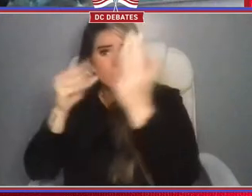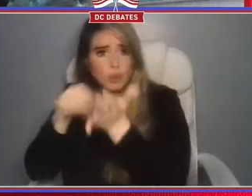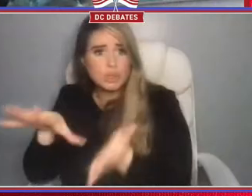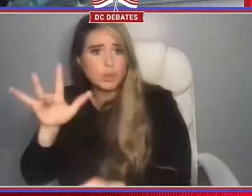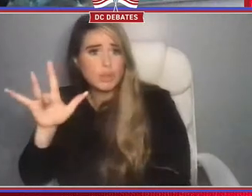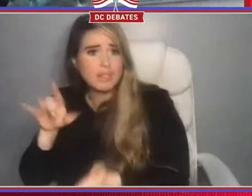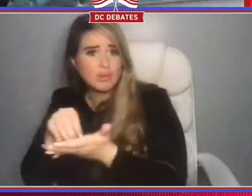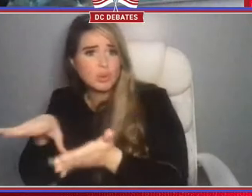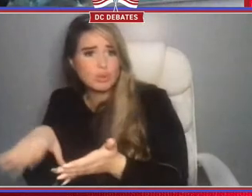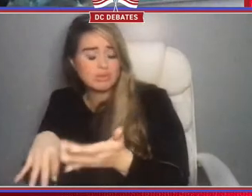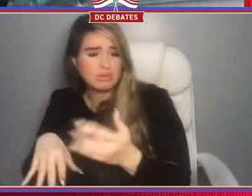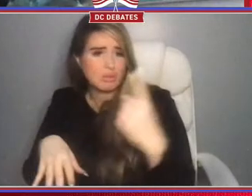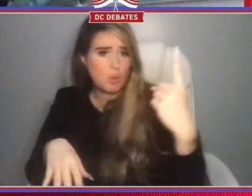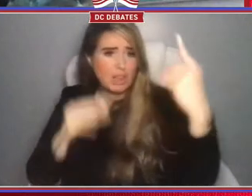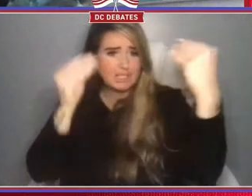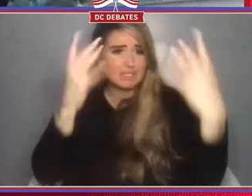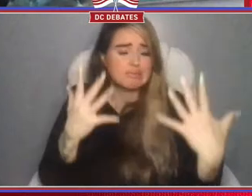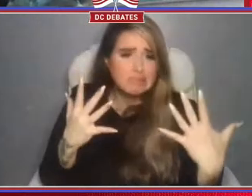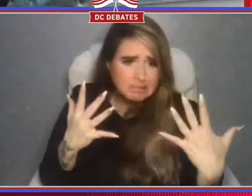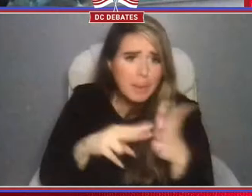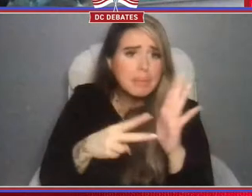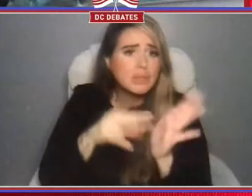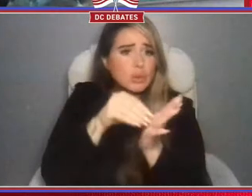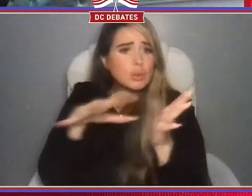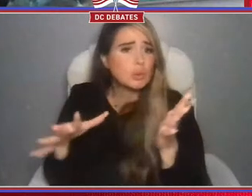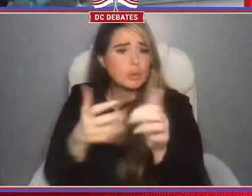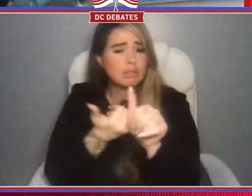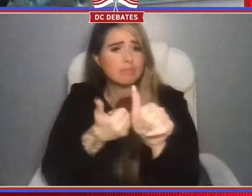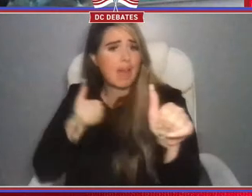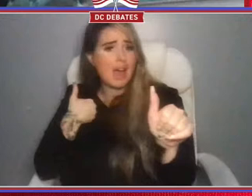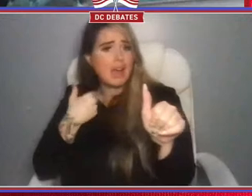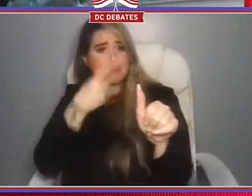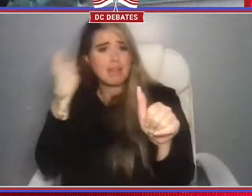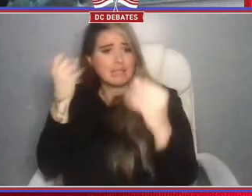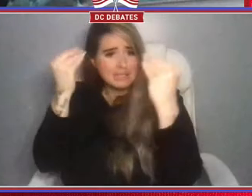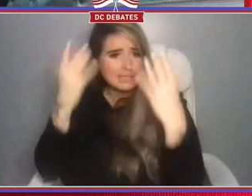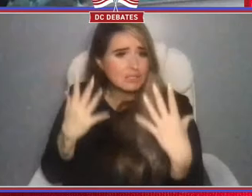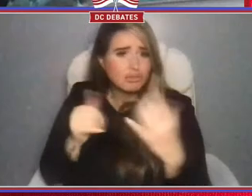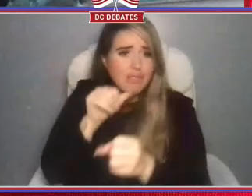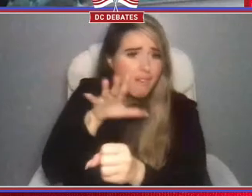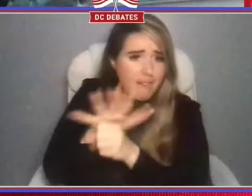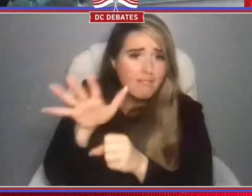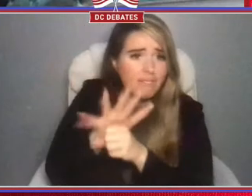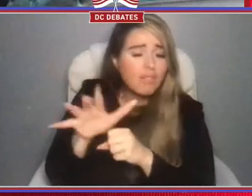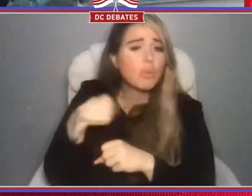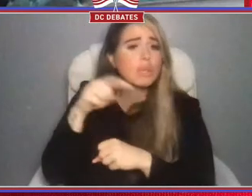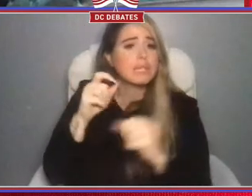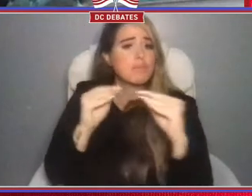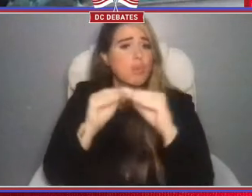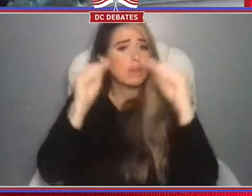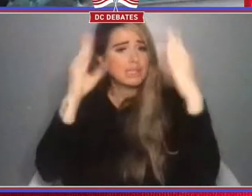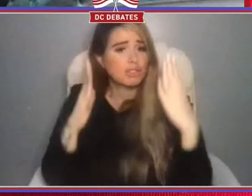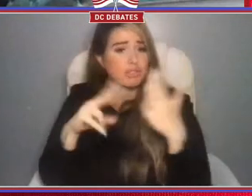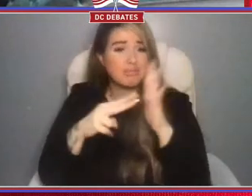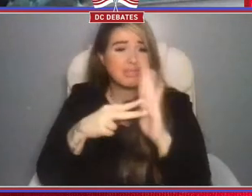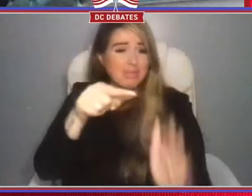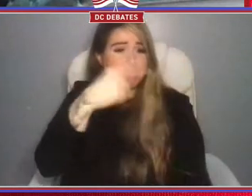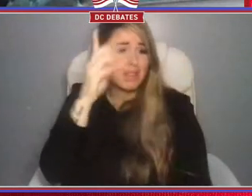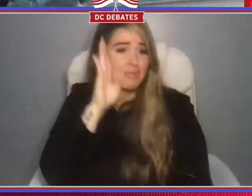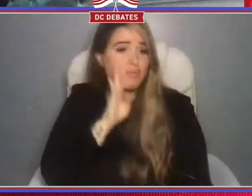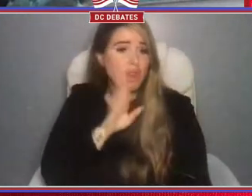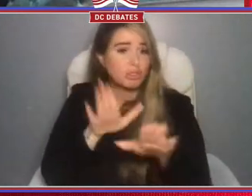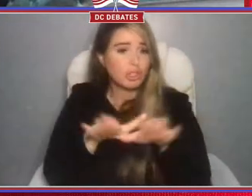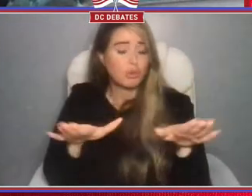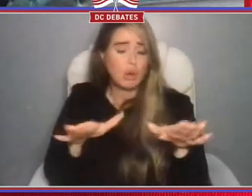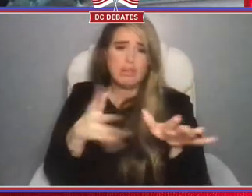children are falling behind because we're running the narrative that we're growing as a city educationally, but in fact, brown and black children are falling behind deeper and